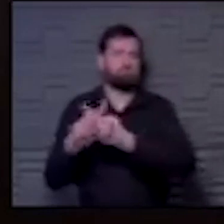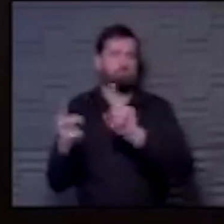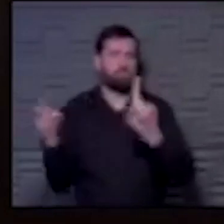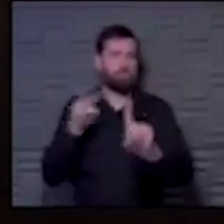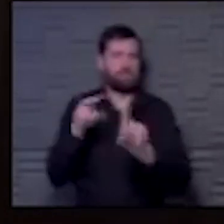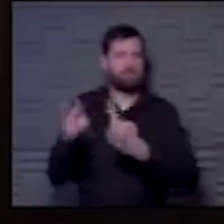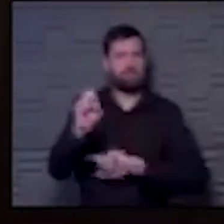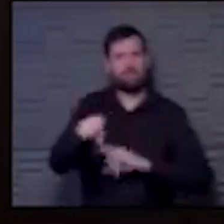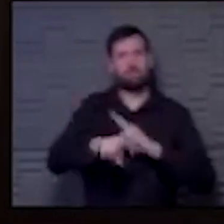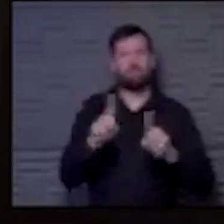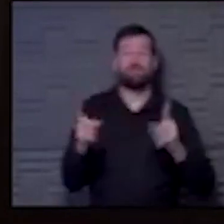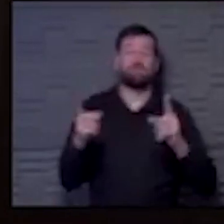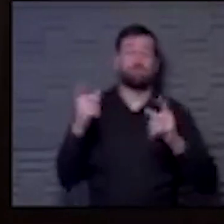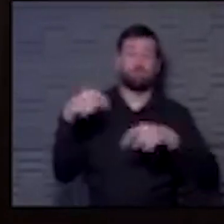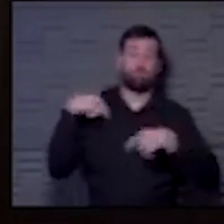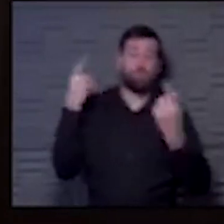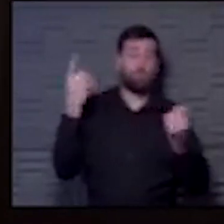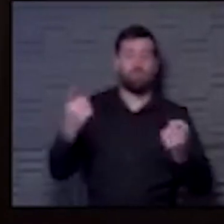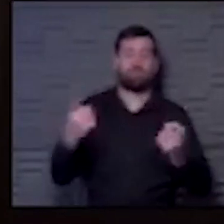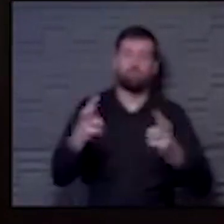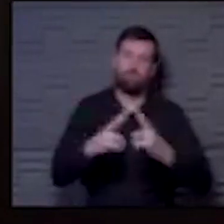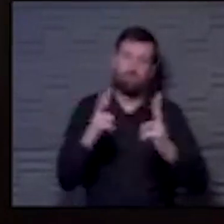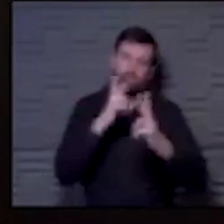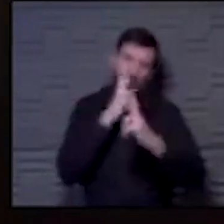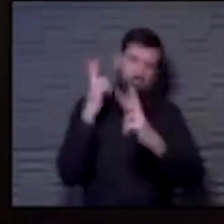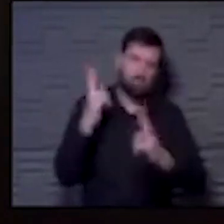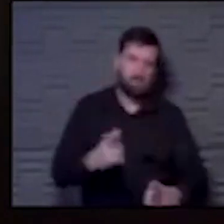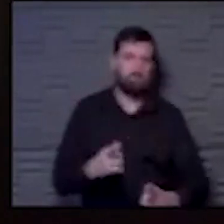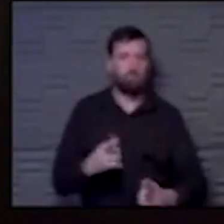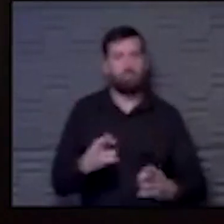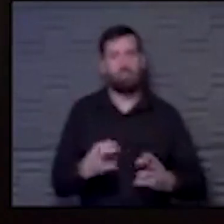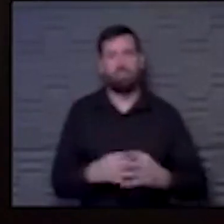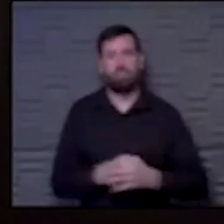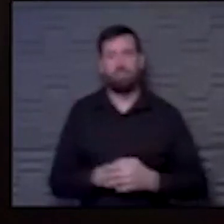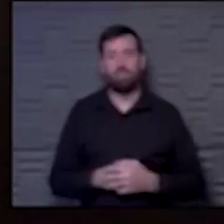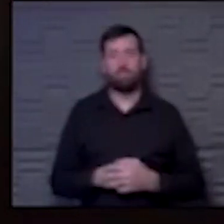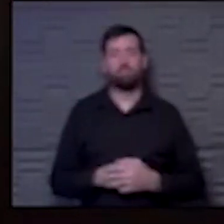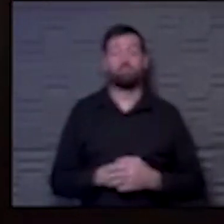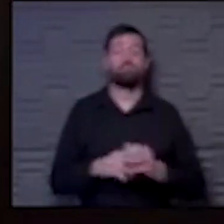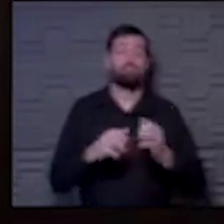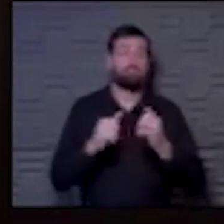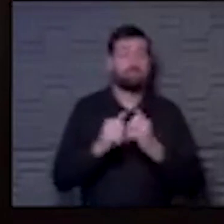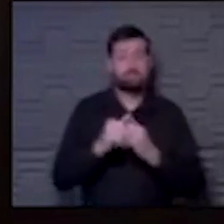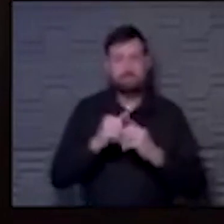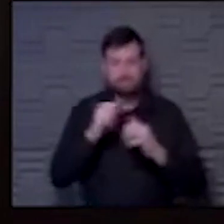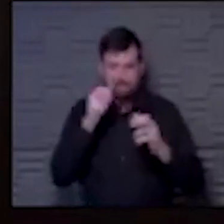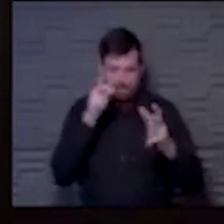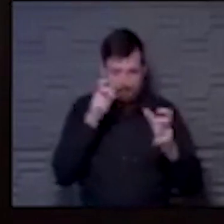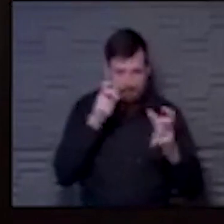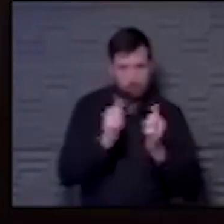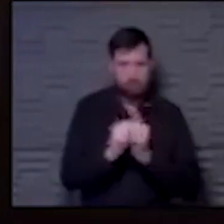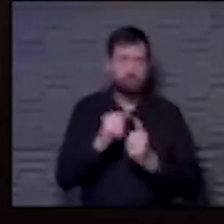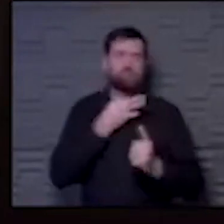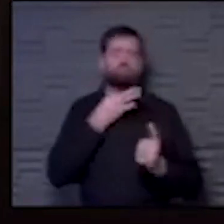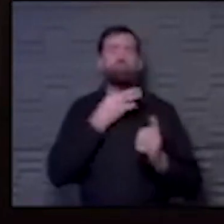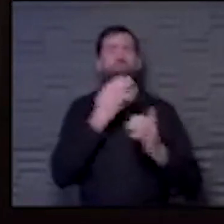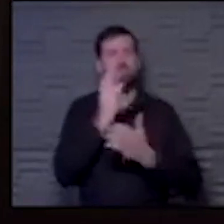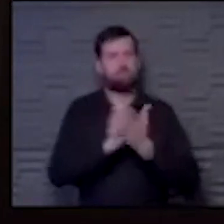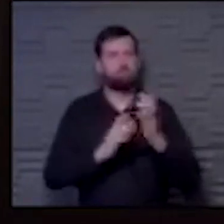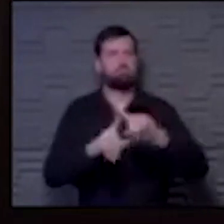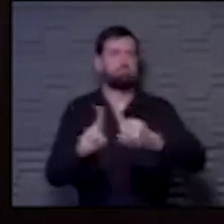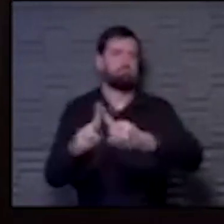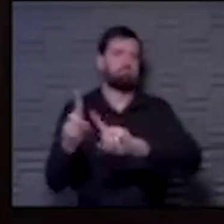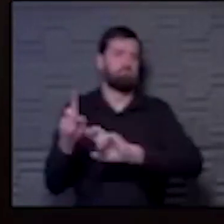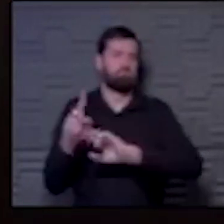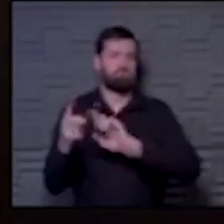been very respectful in following that ask from us on listening with curiosity. And yeah, some of them come with different perspectives, but